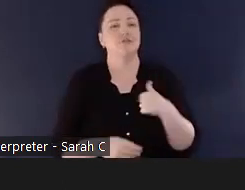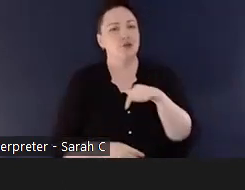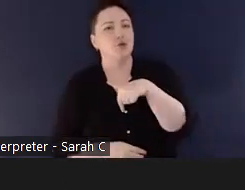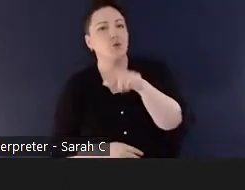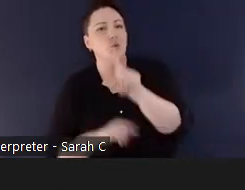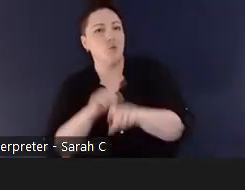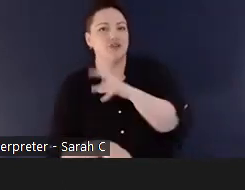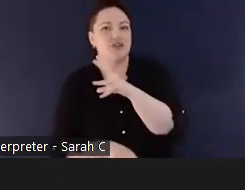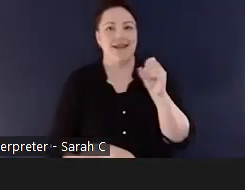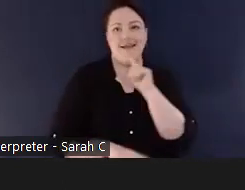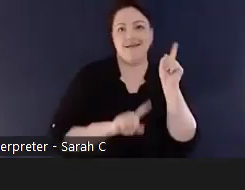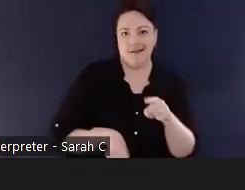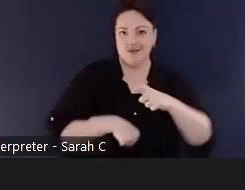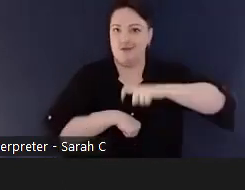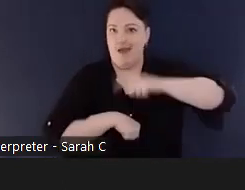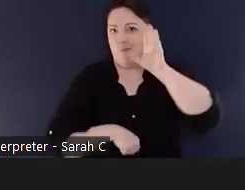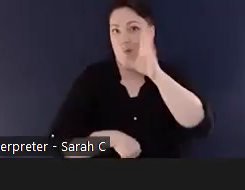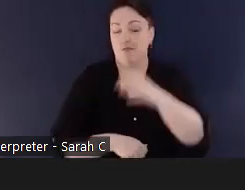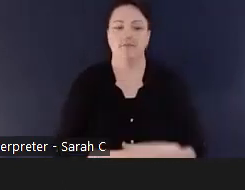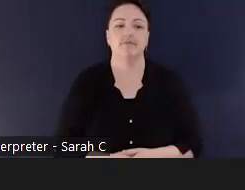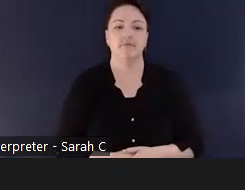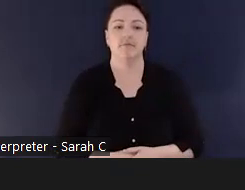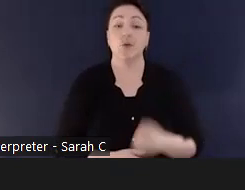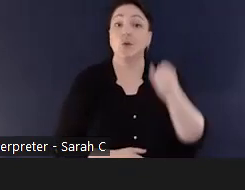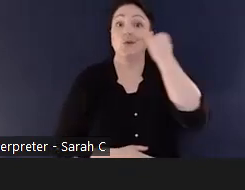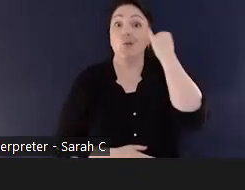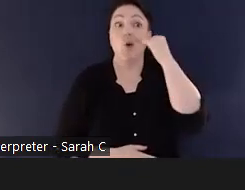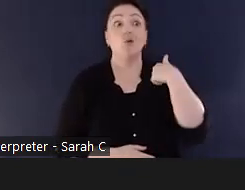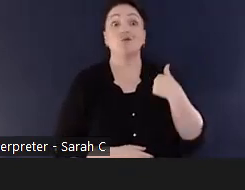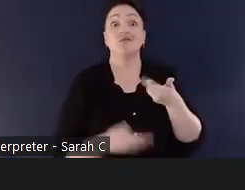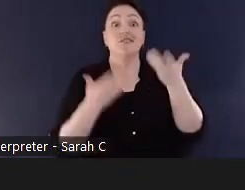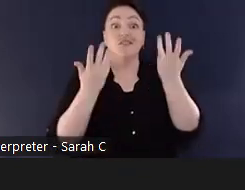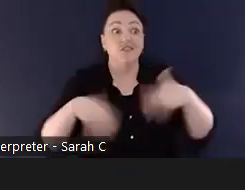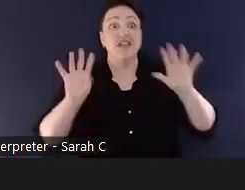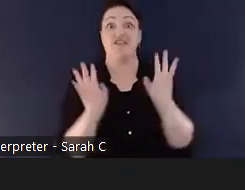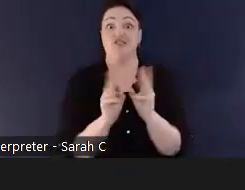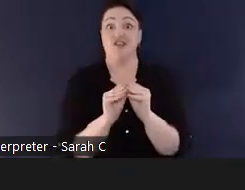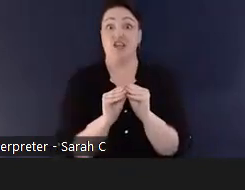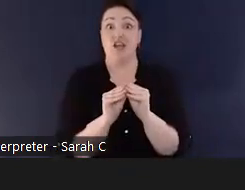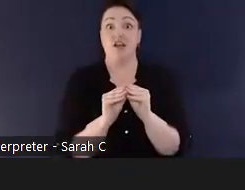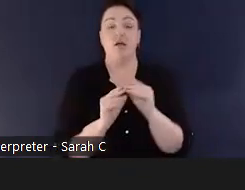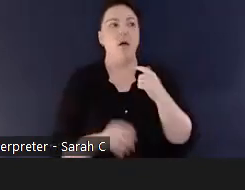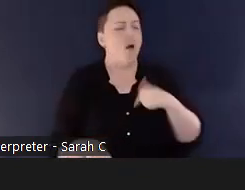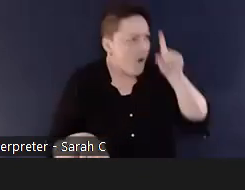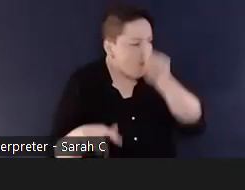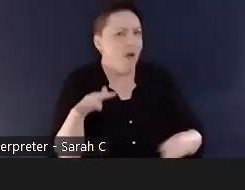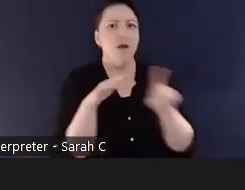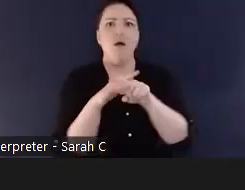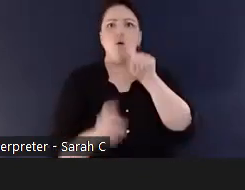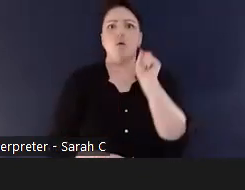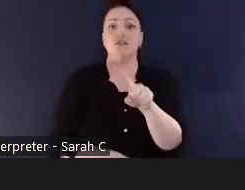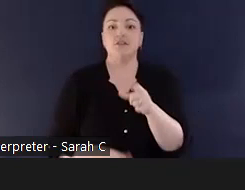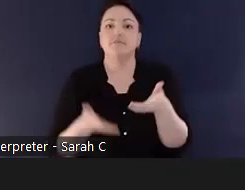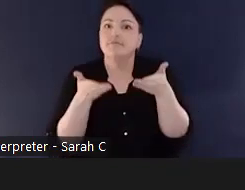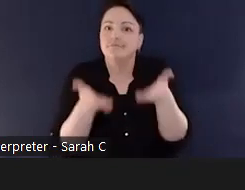later beyond this session, you can always reach out to our team member, Anita Au, directly. Her email is on the